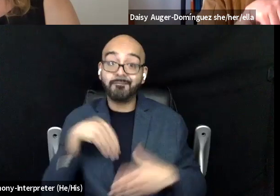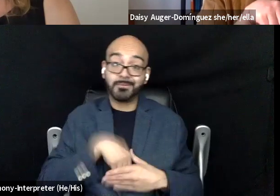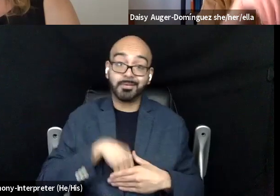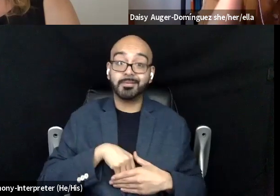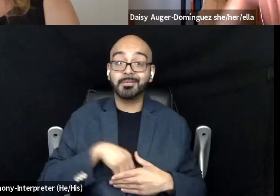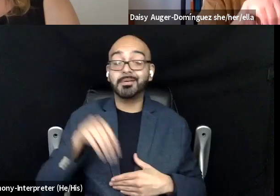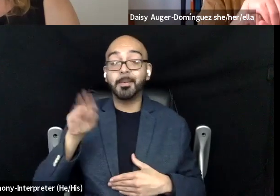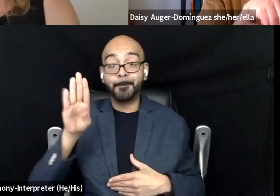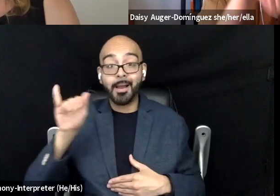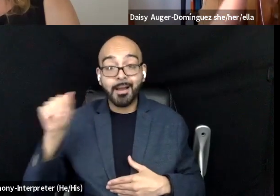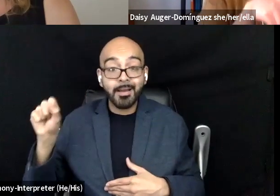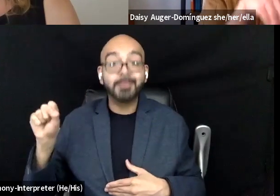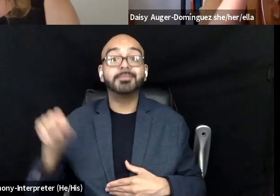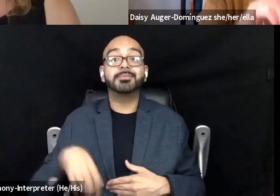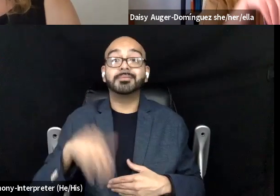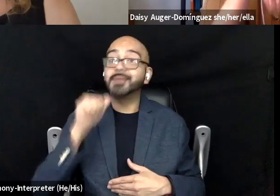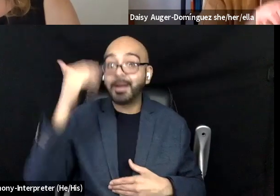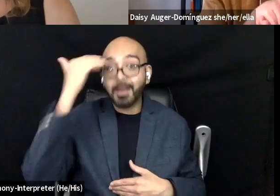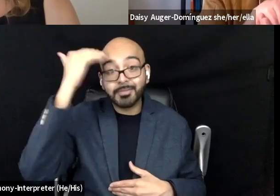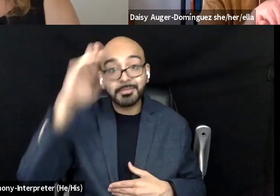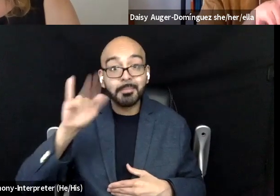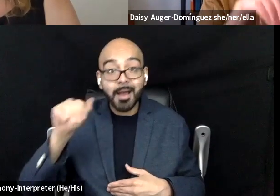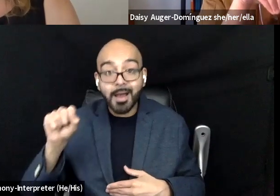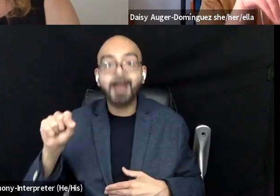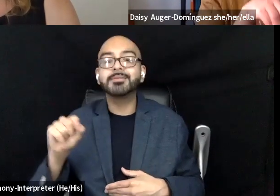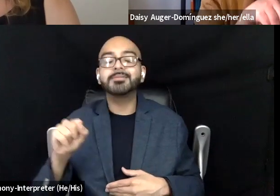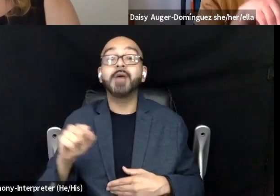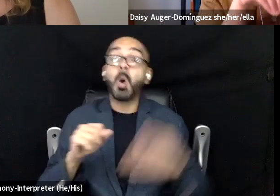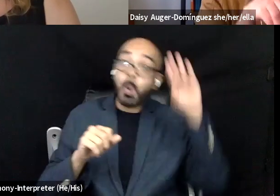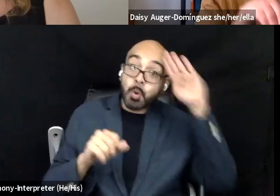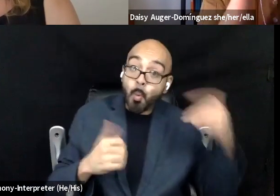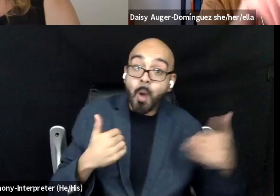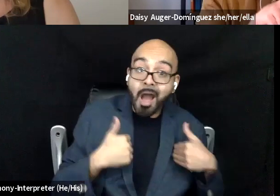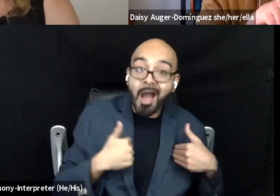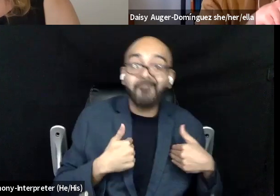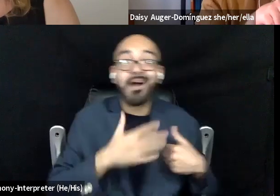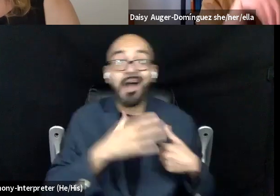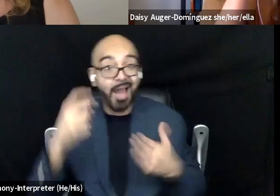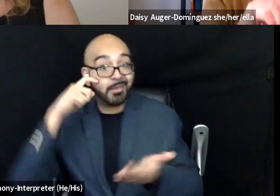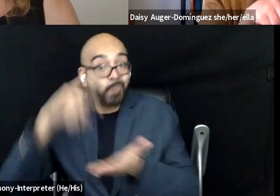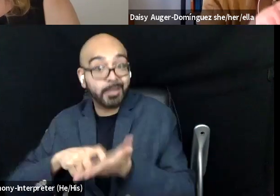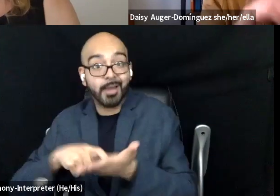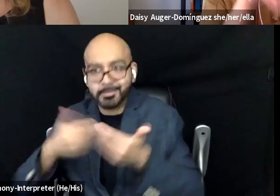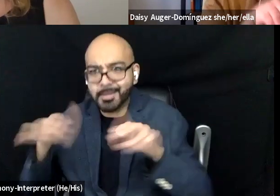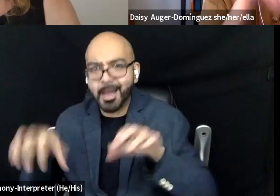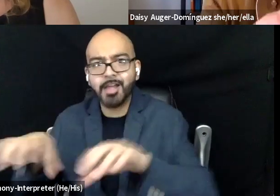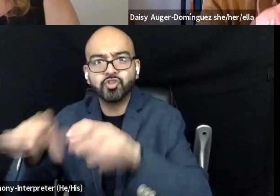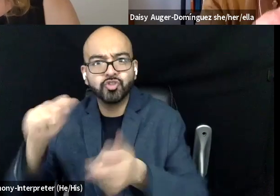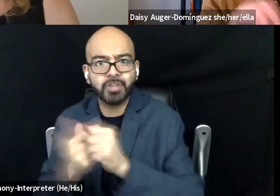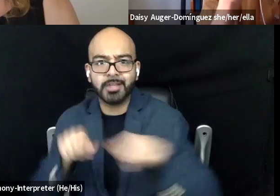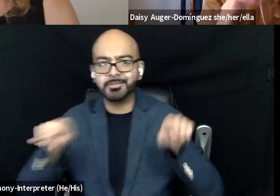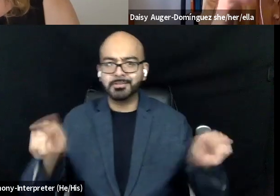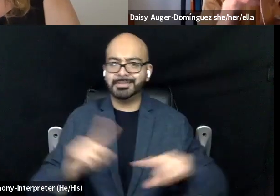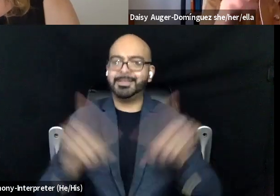digging into the why I operate the way I do, and then being willing to take action that changes the way you've been